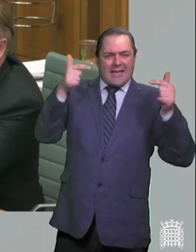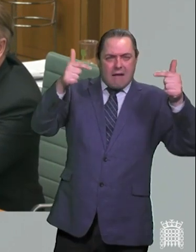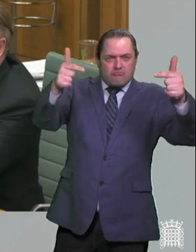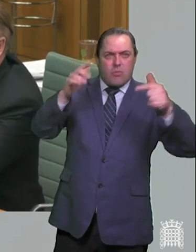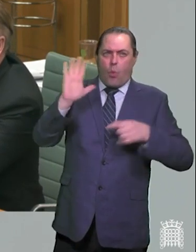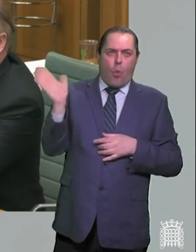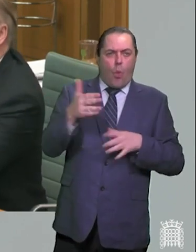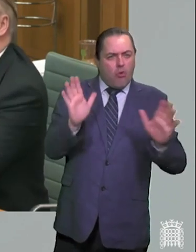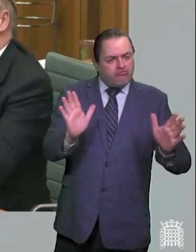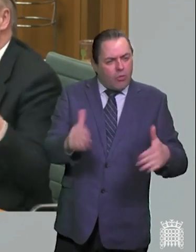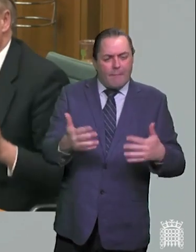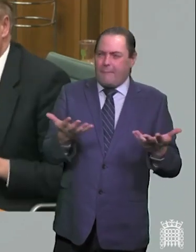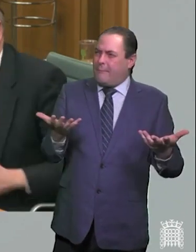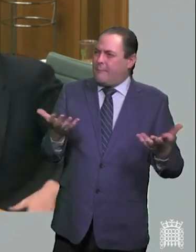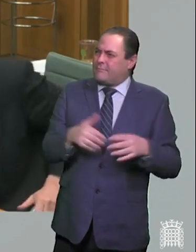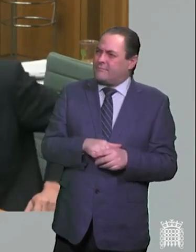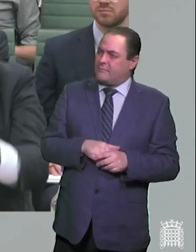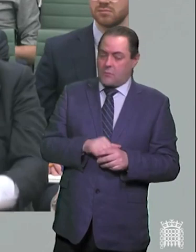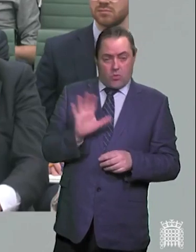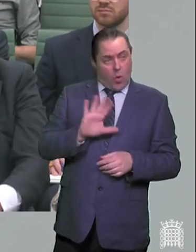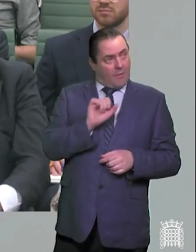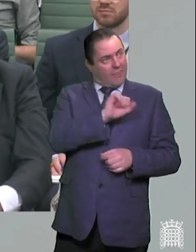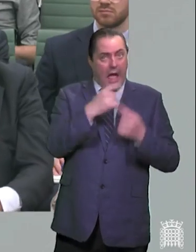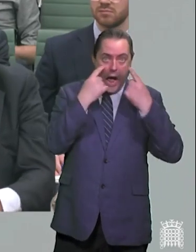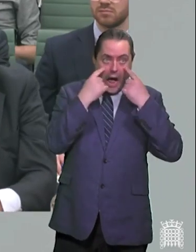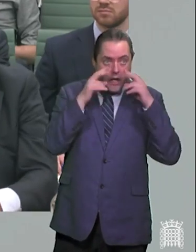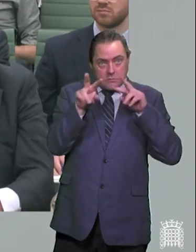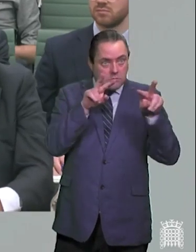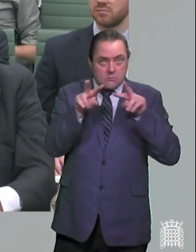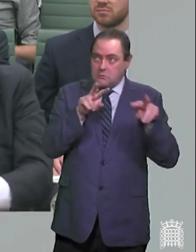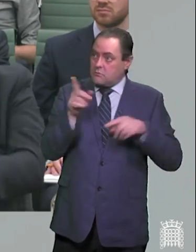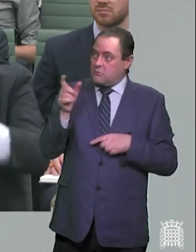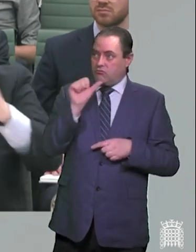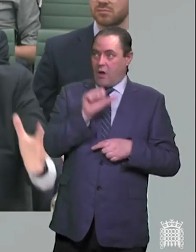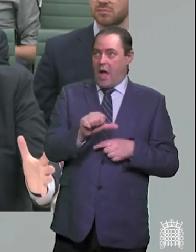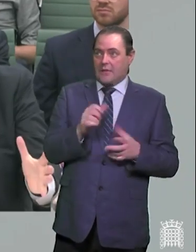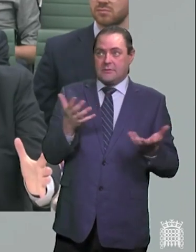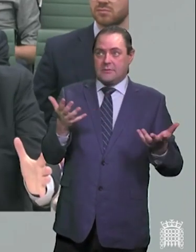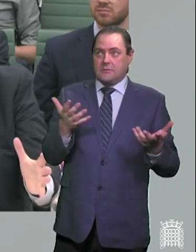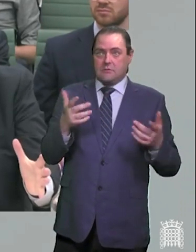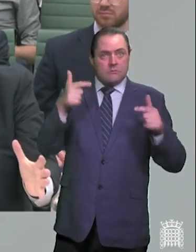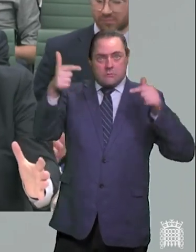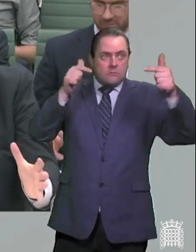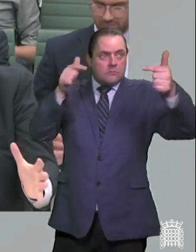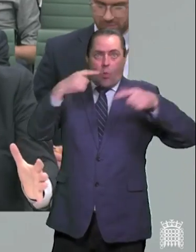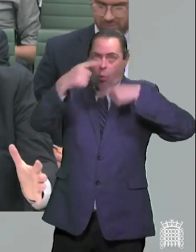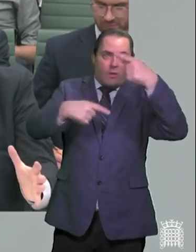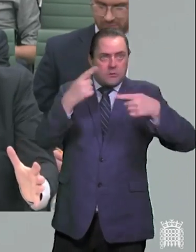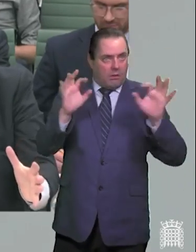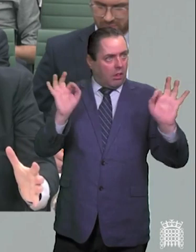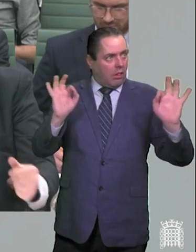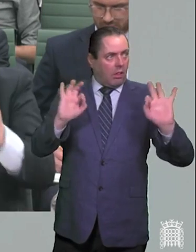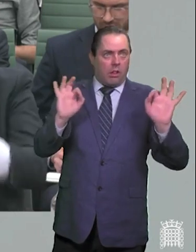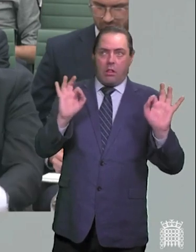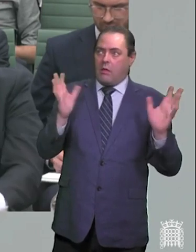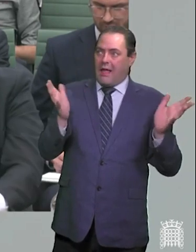every room. No. I mean, but I had their pairs of eyes. Yeah. So you're right. So I didn't have omniscience about what was going on in